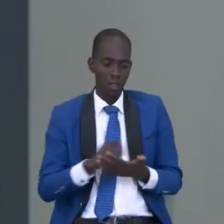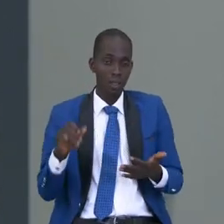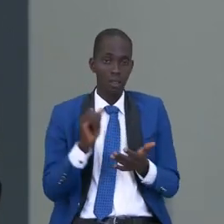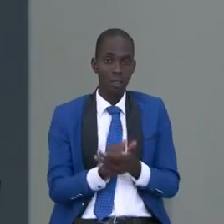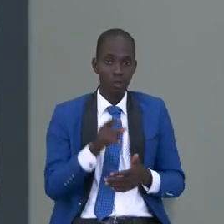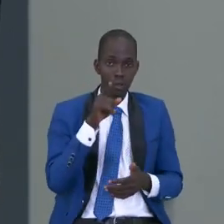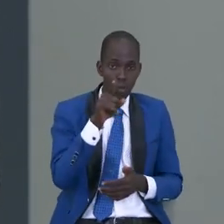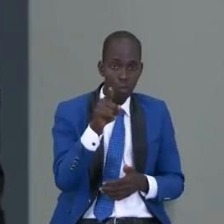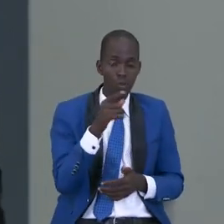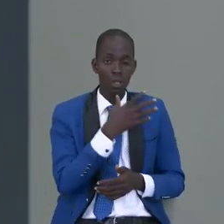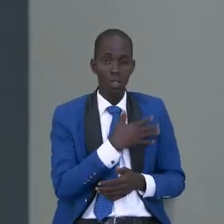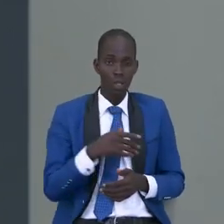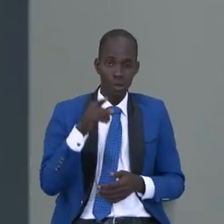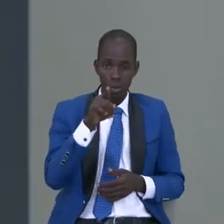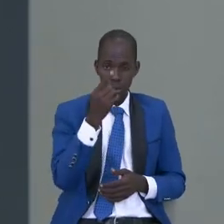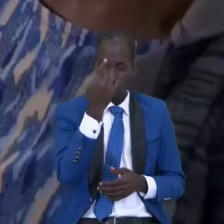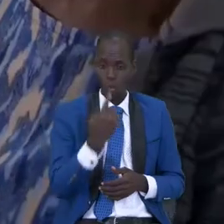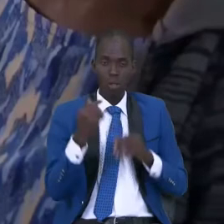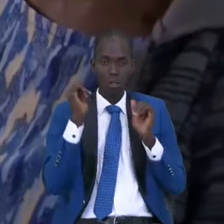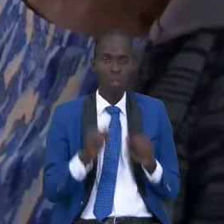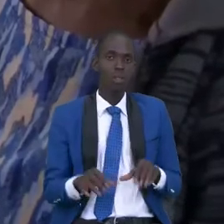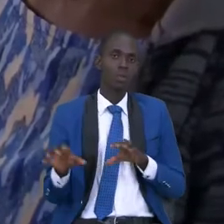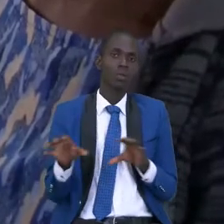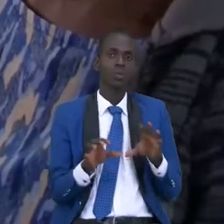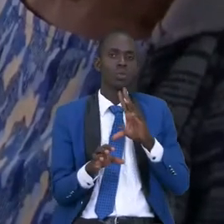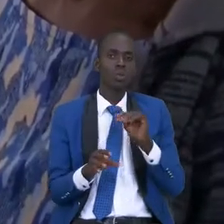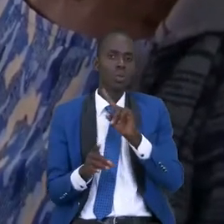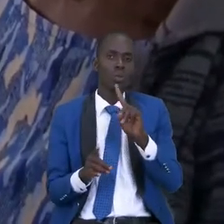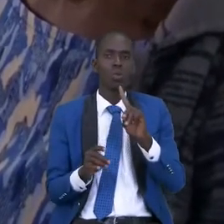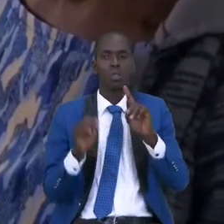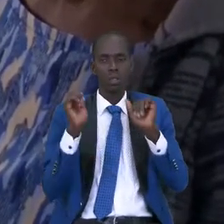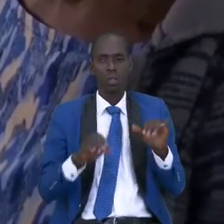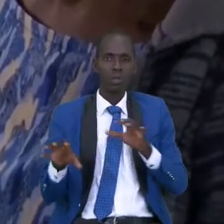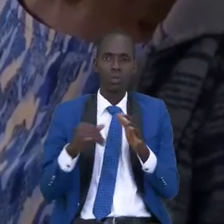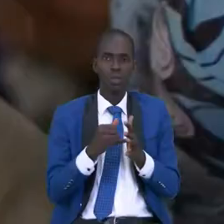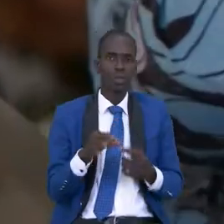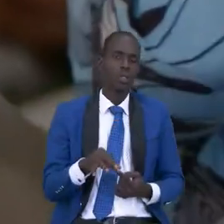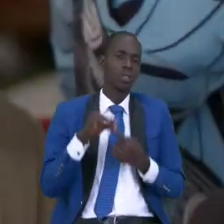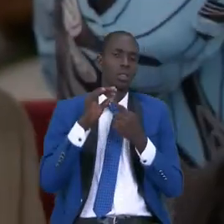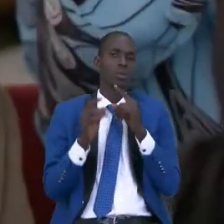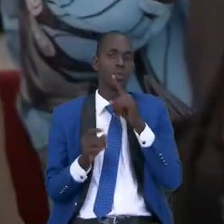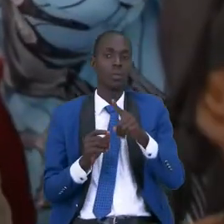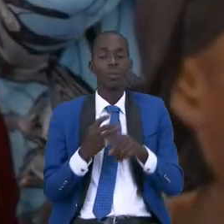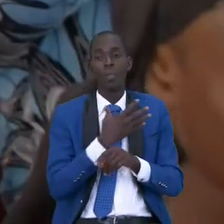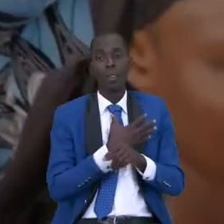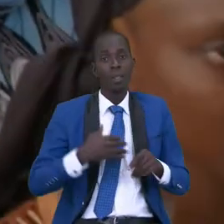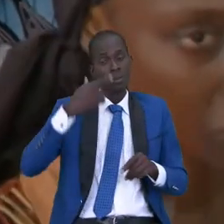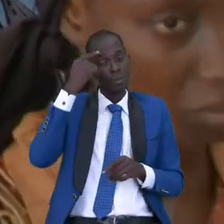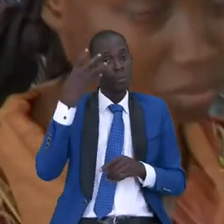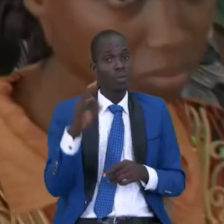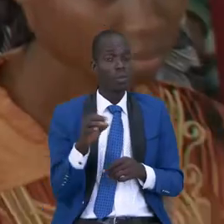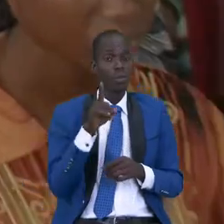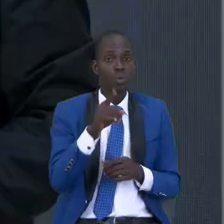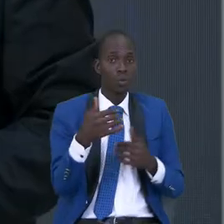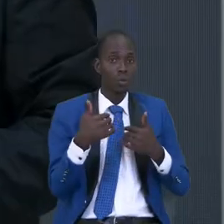and only you can do. Nobody can do it except you. And because you have